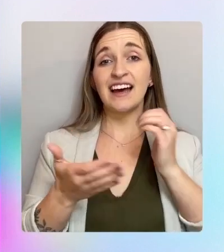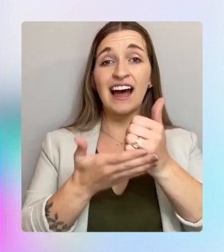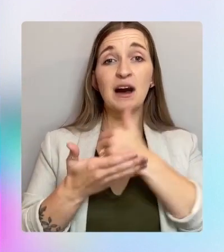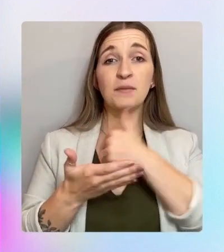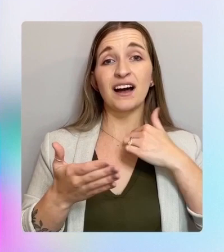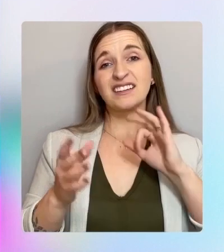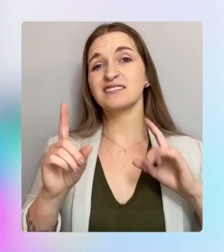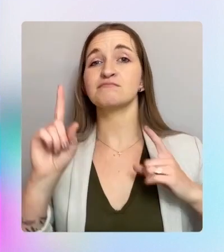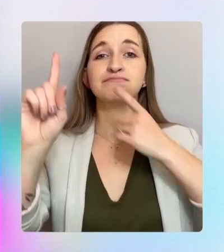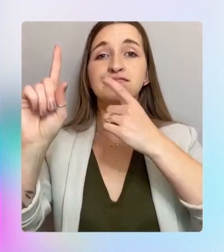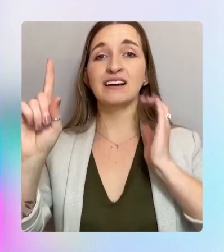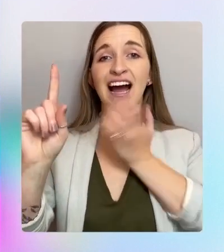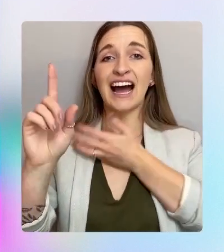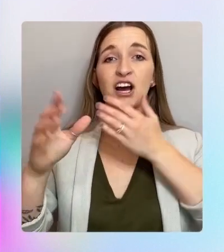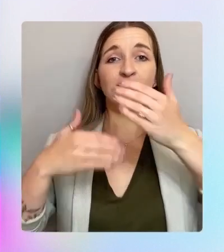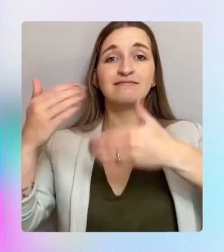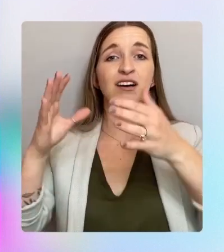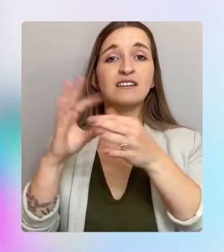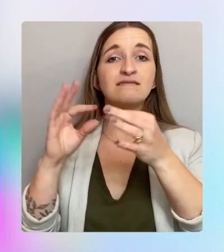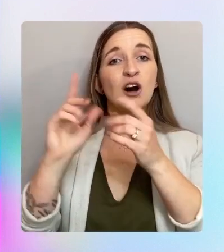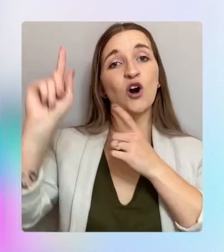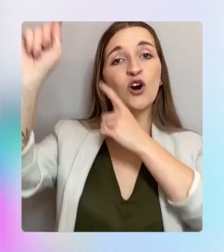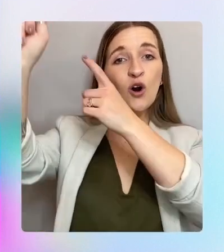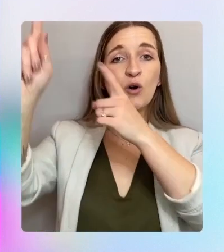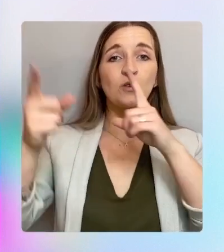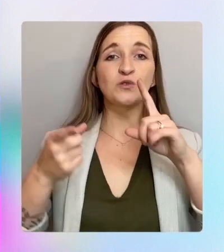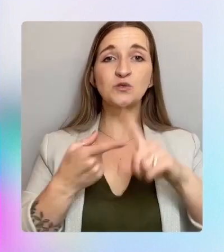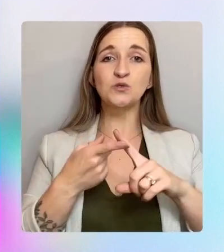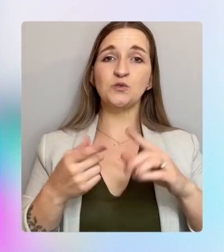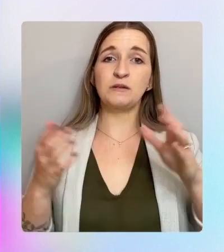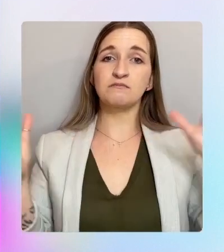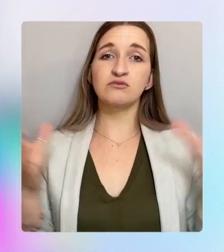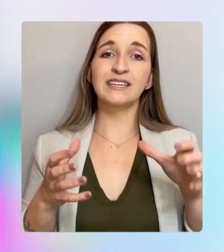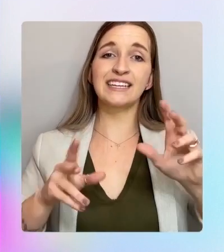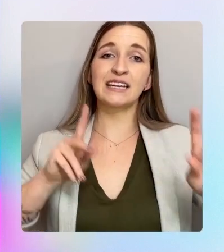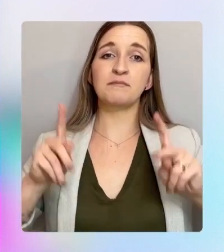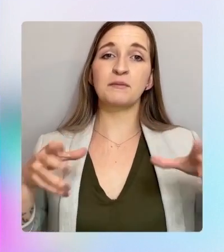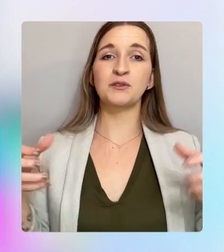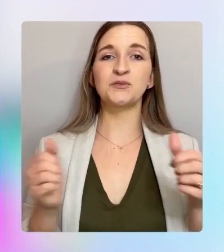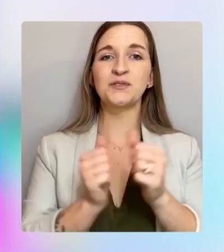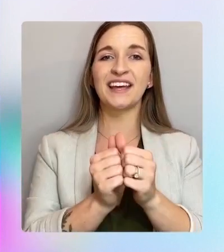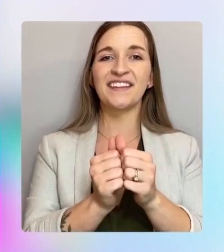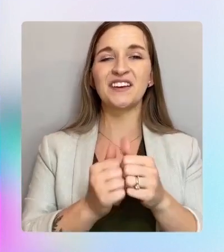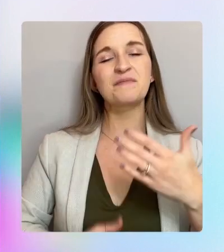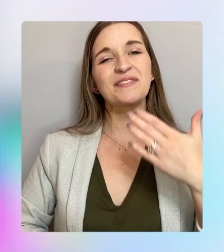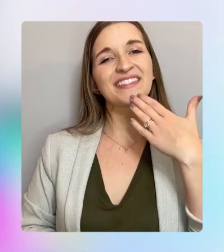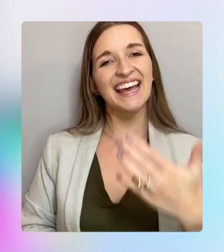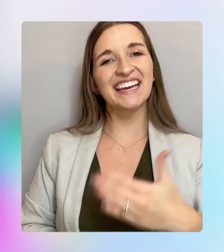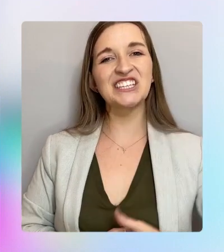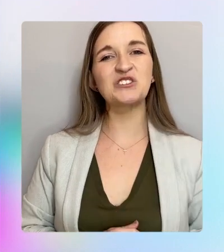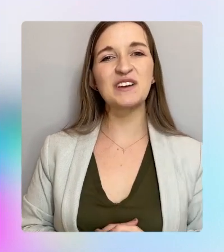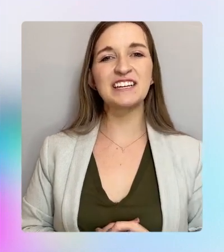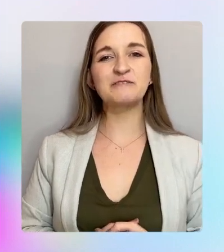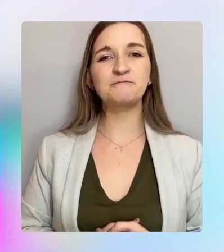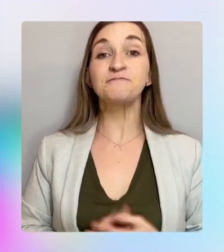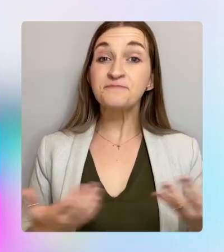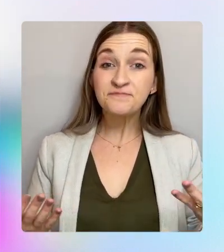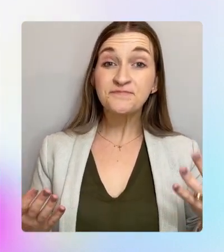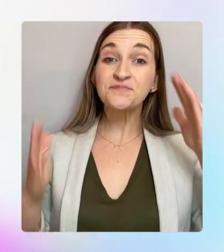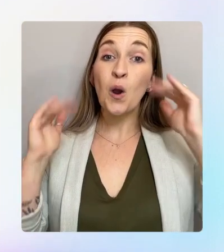of allowing humans to work together, independent of their physical location or capabilities. Thank you.